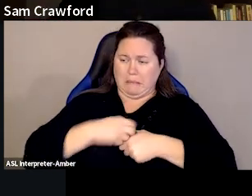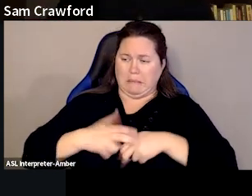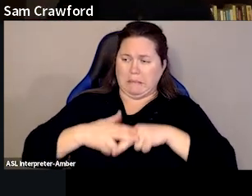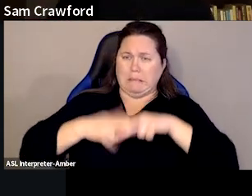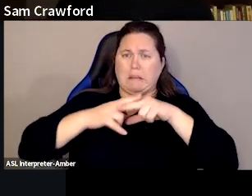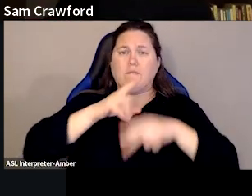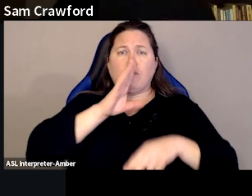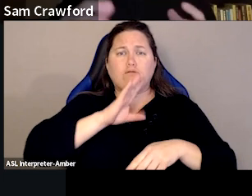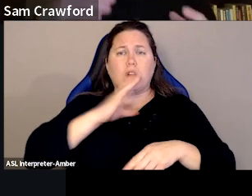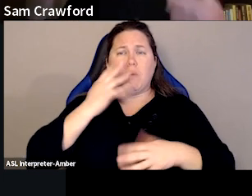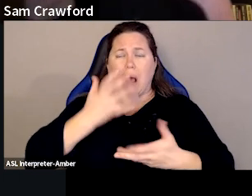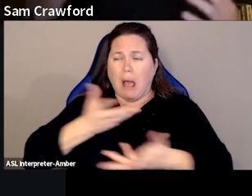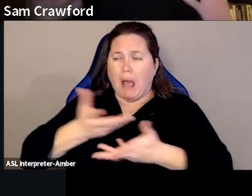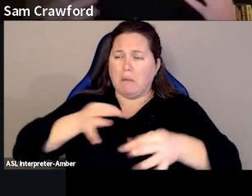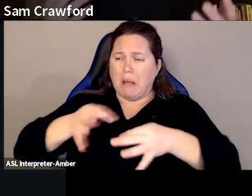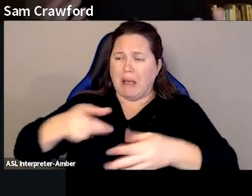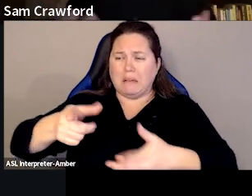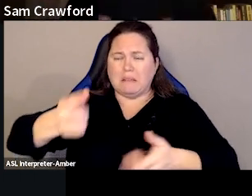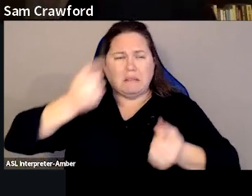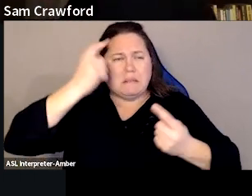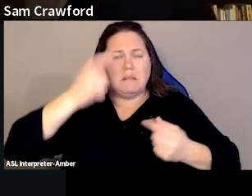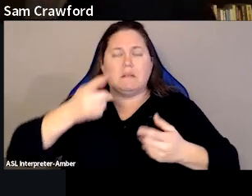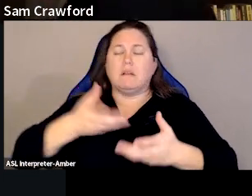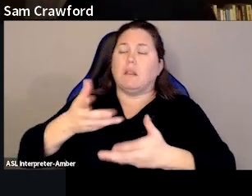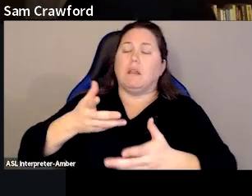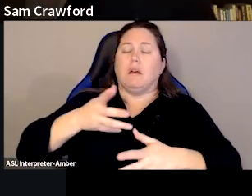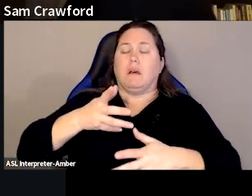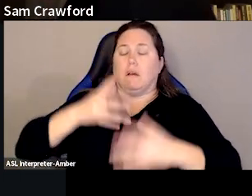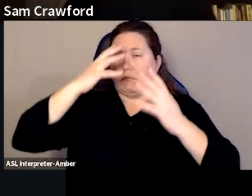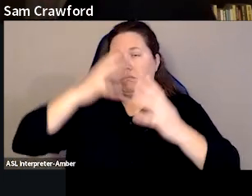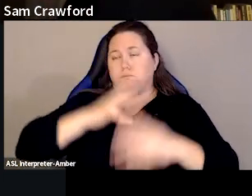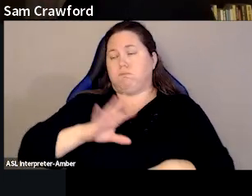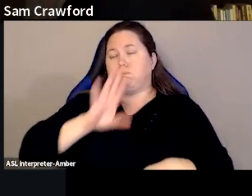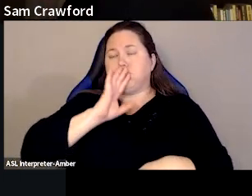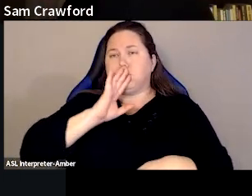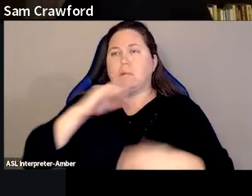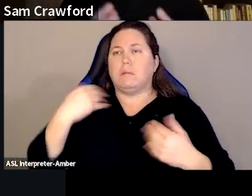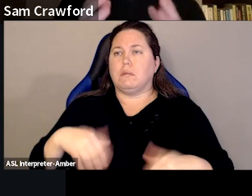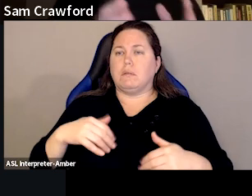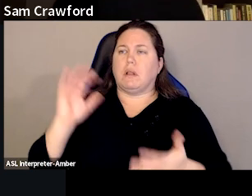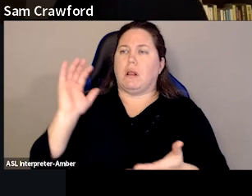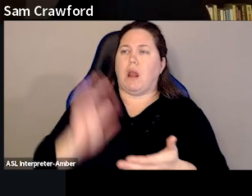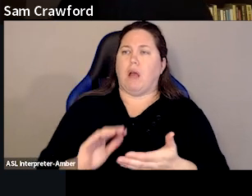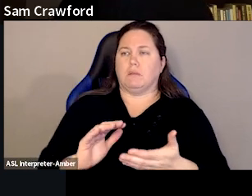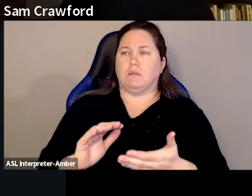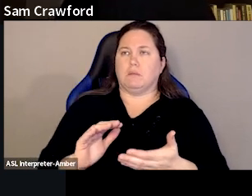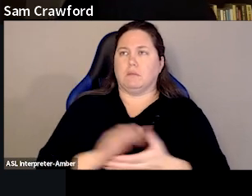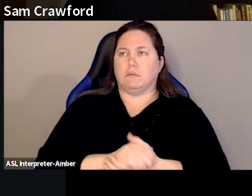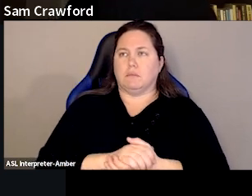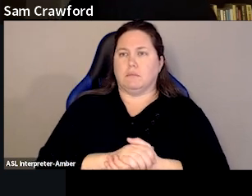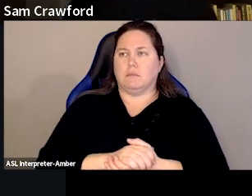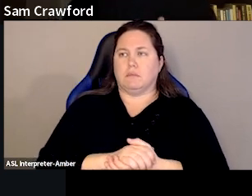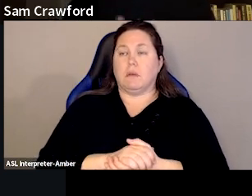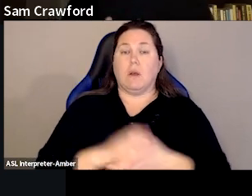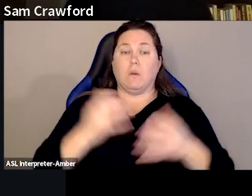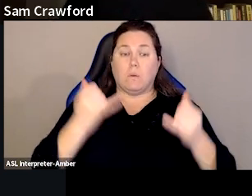translation, and it almost frees us up. So the focus now has gone away from what is technically possible,